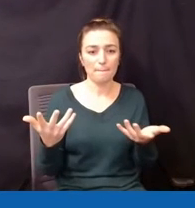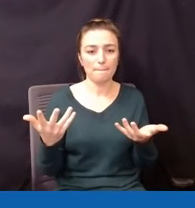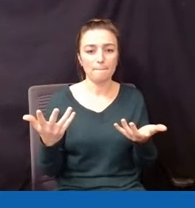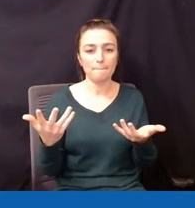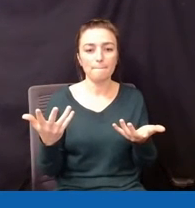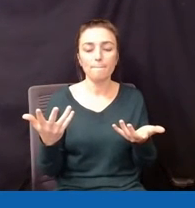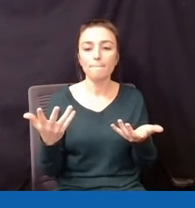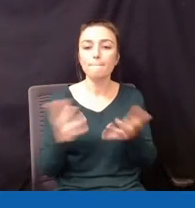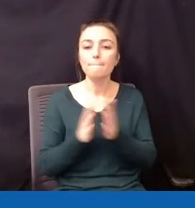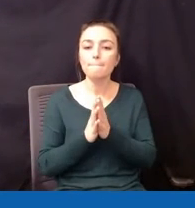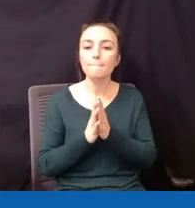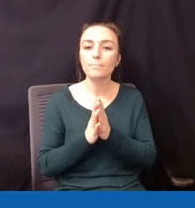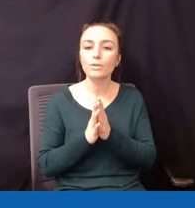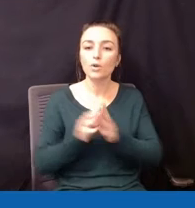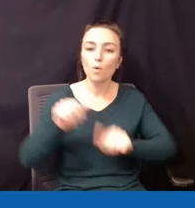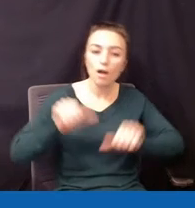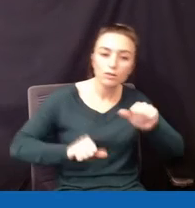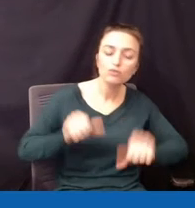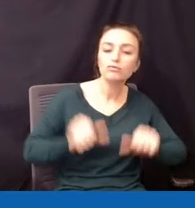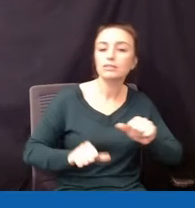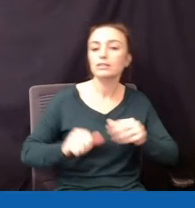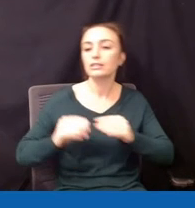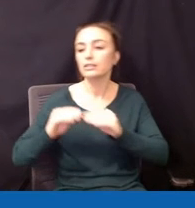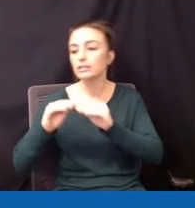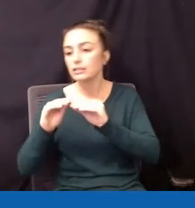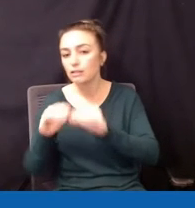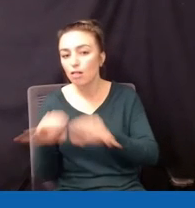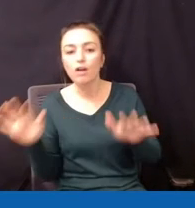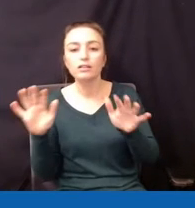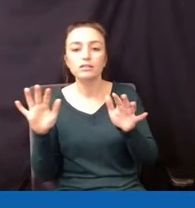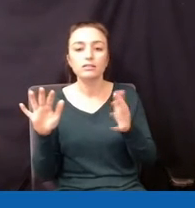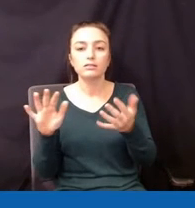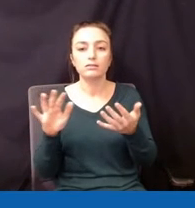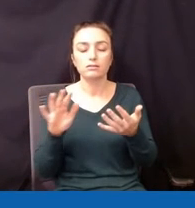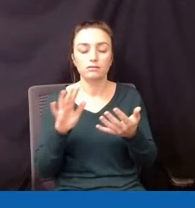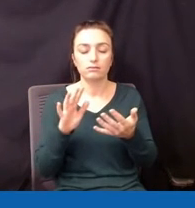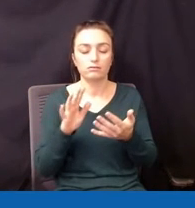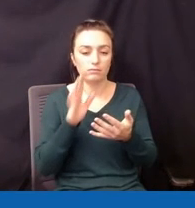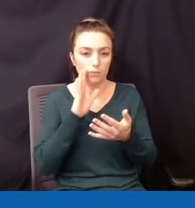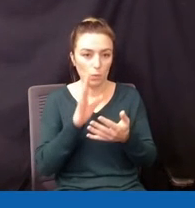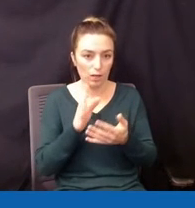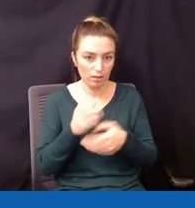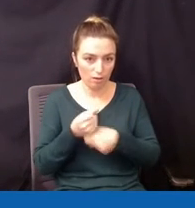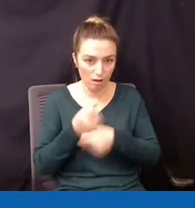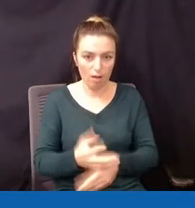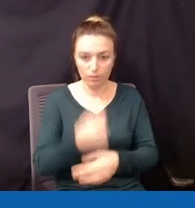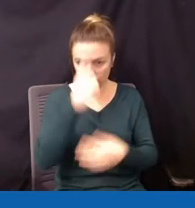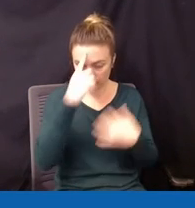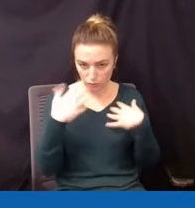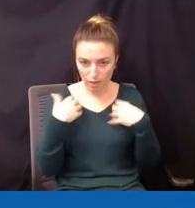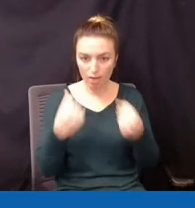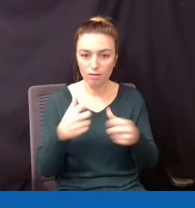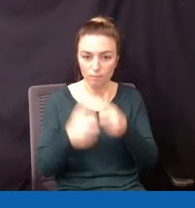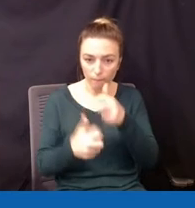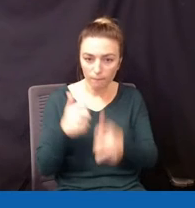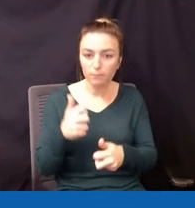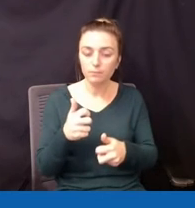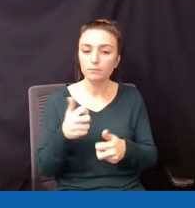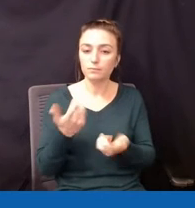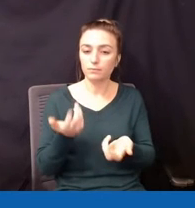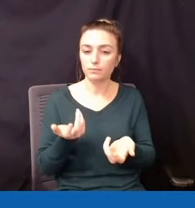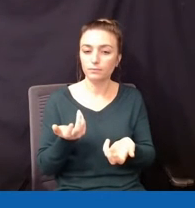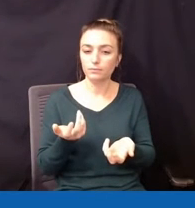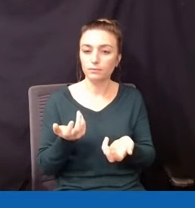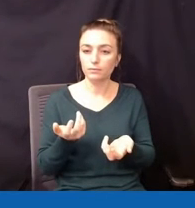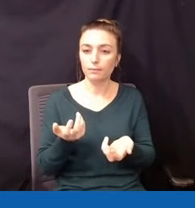Uncertainties and losses are major factors contributing to poor mental health. And if one considers the sheer breadth of uncertainties and